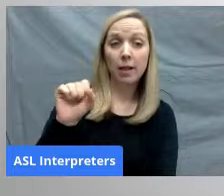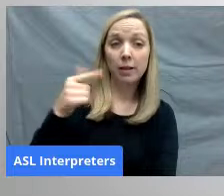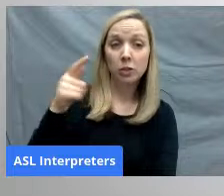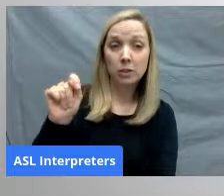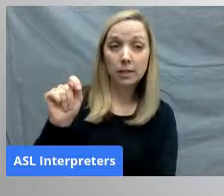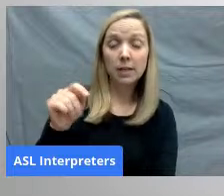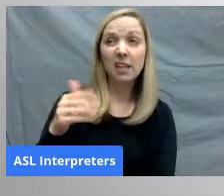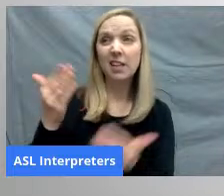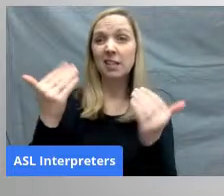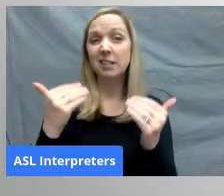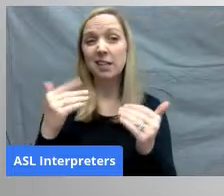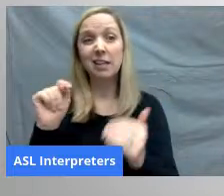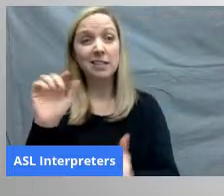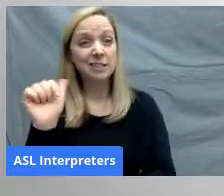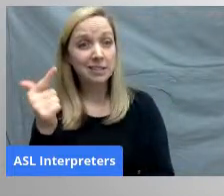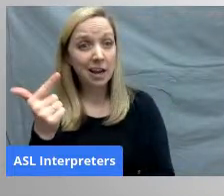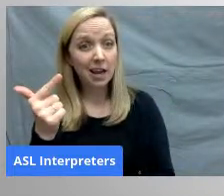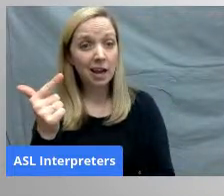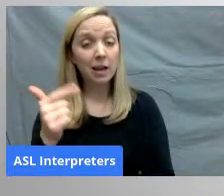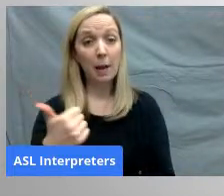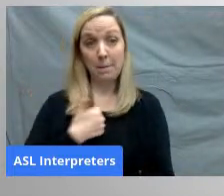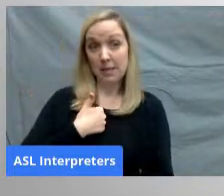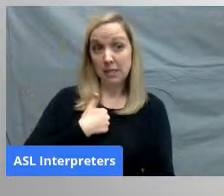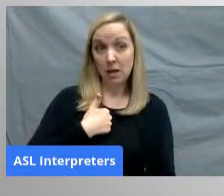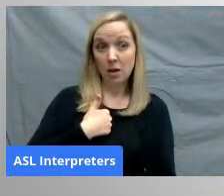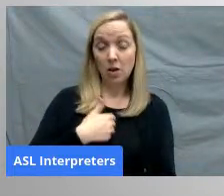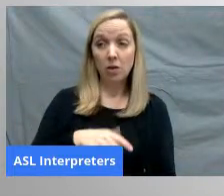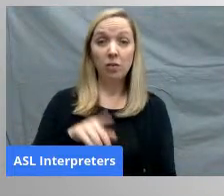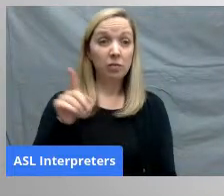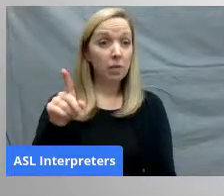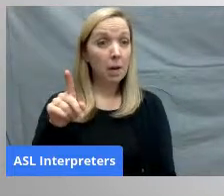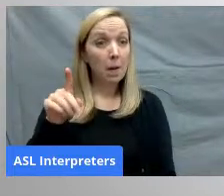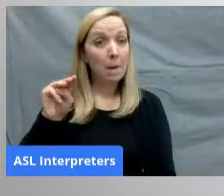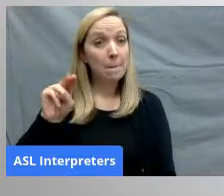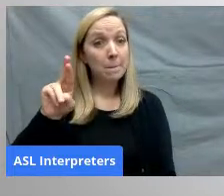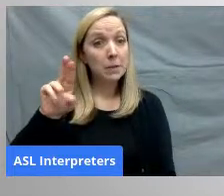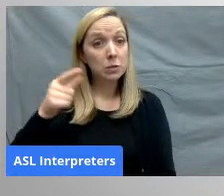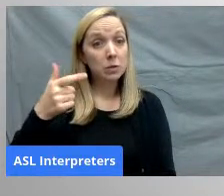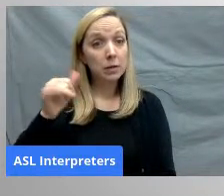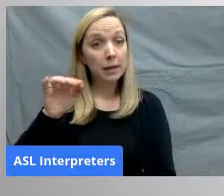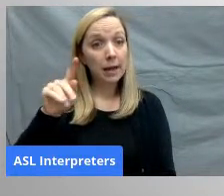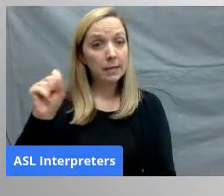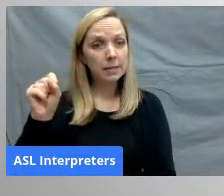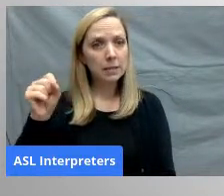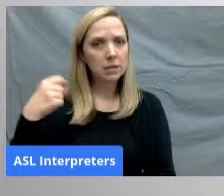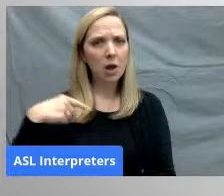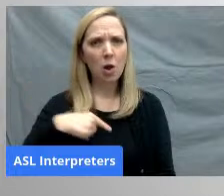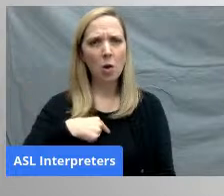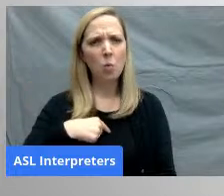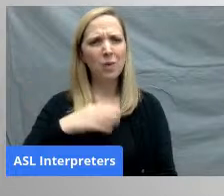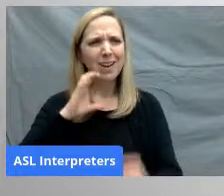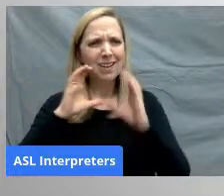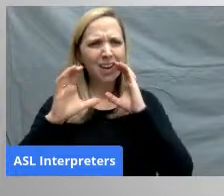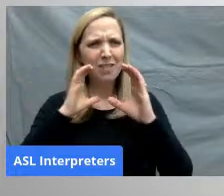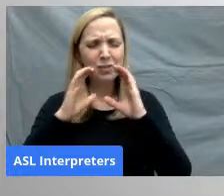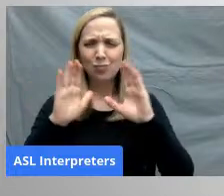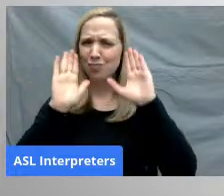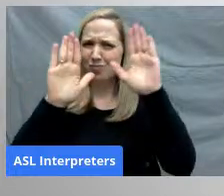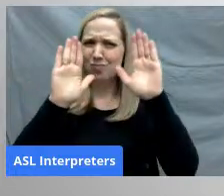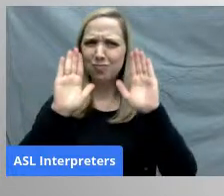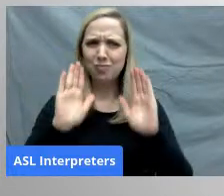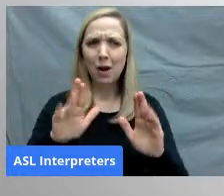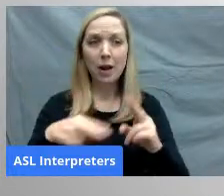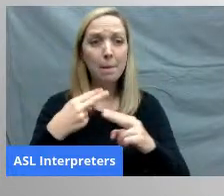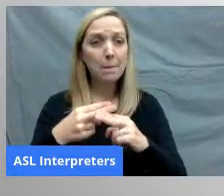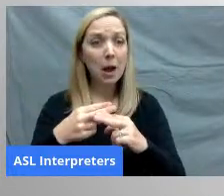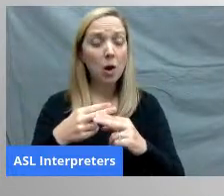Like I said, myself, Mr. Gaskins, our central office. And we had a really great conversations around what were some of the needs and things that our parents